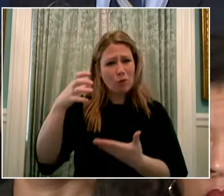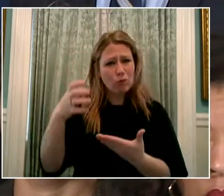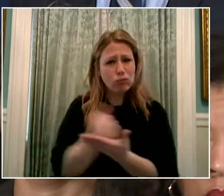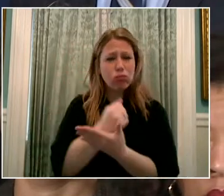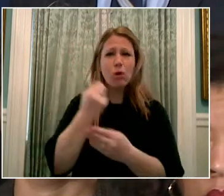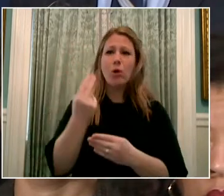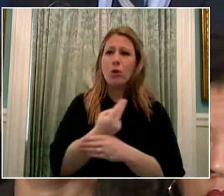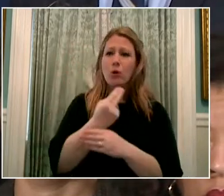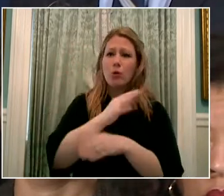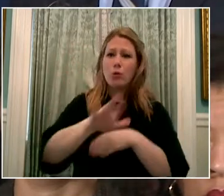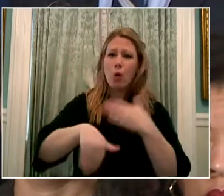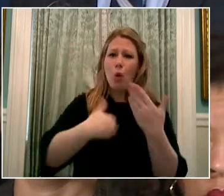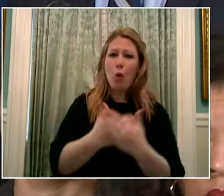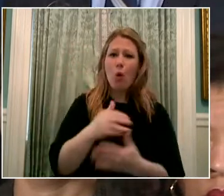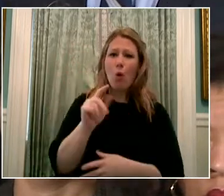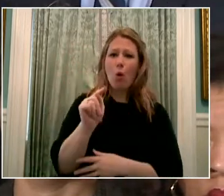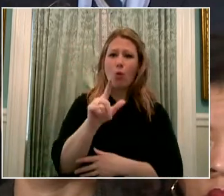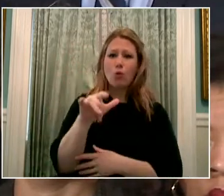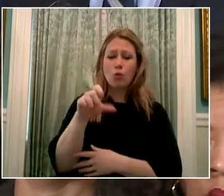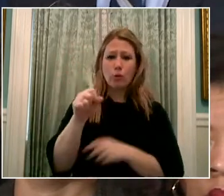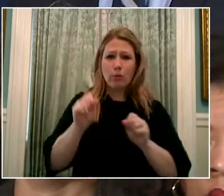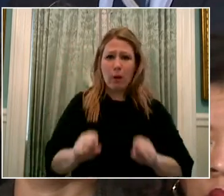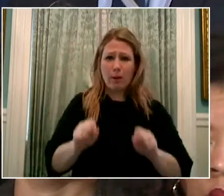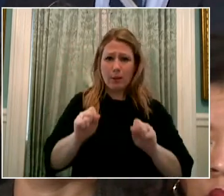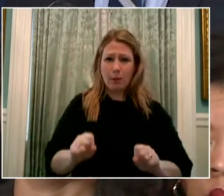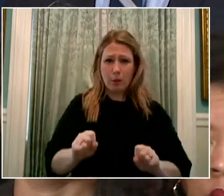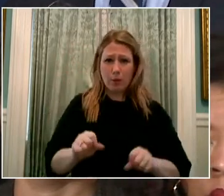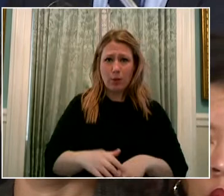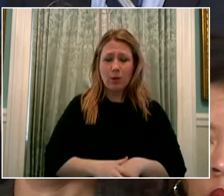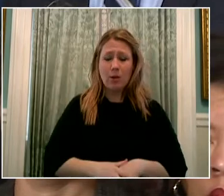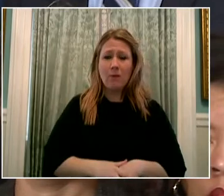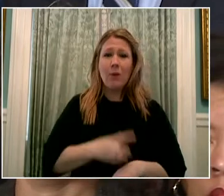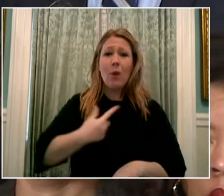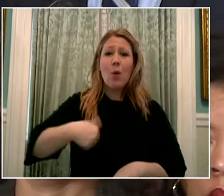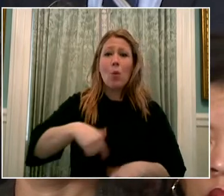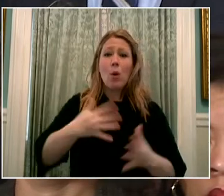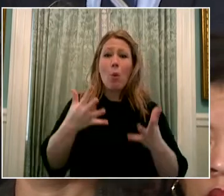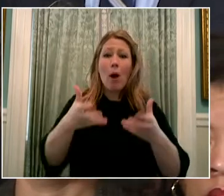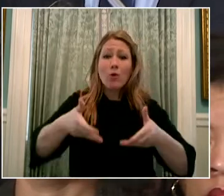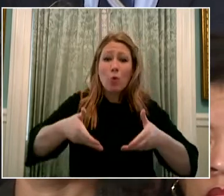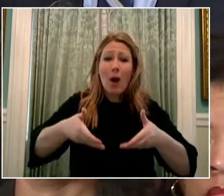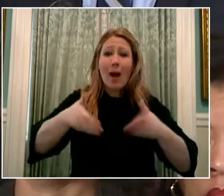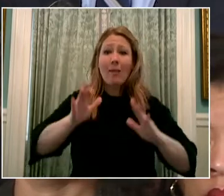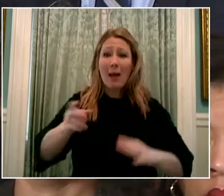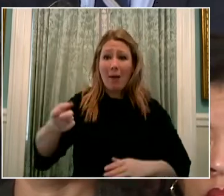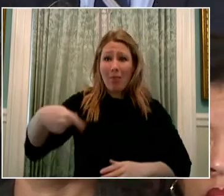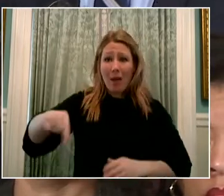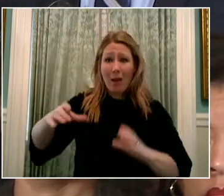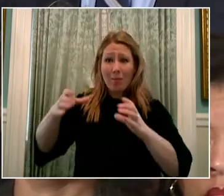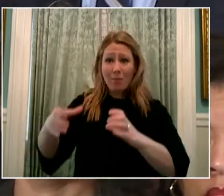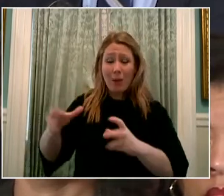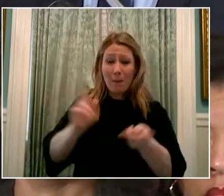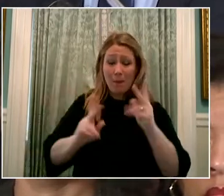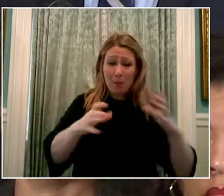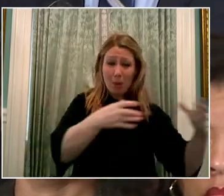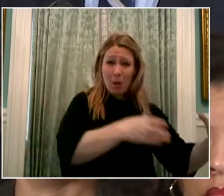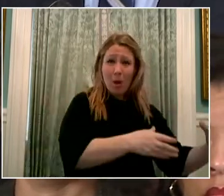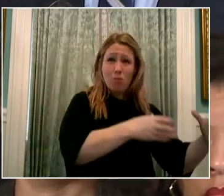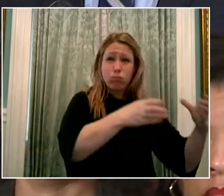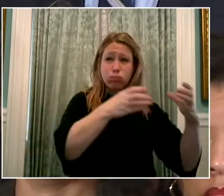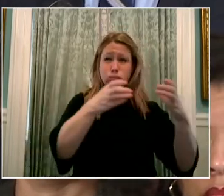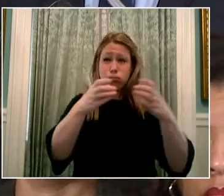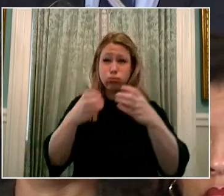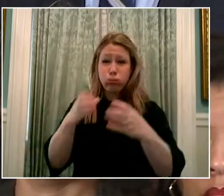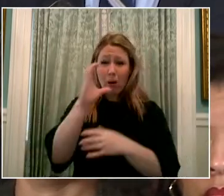We want them to ensure asylum seekers can start to work immediately. Fortunately, they can act with a stroke